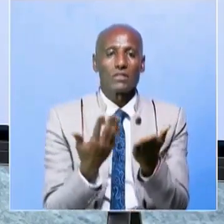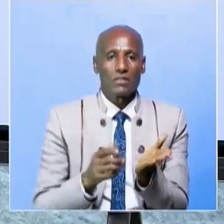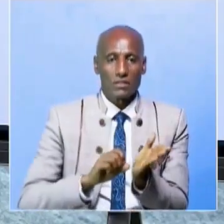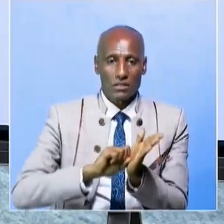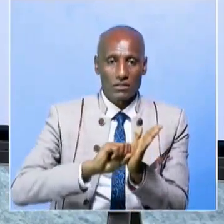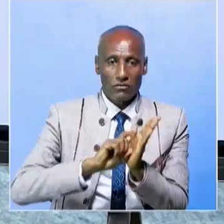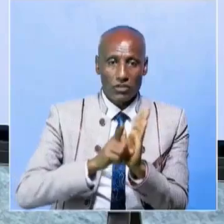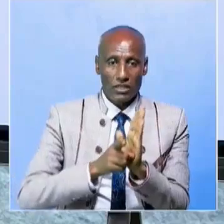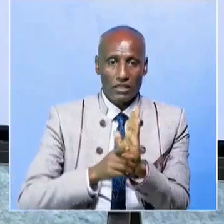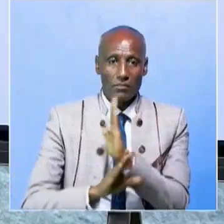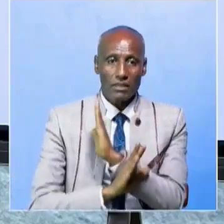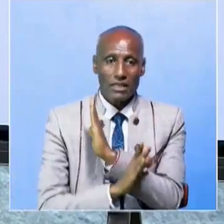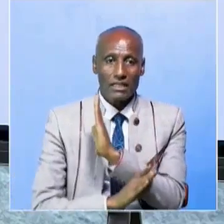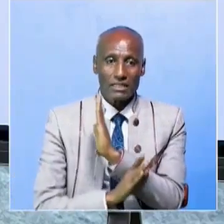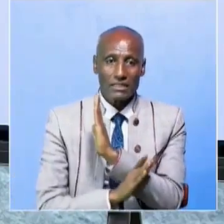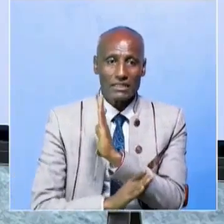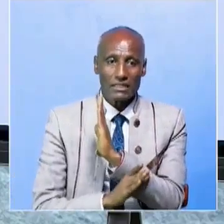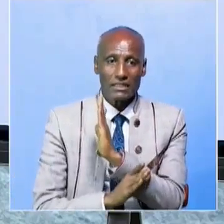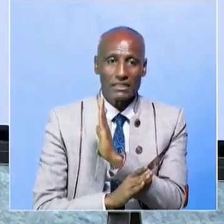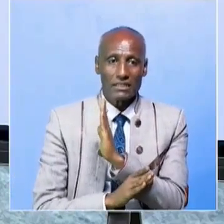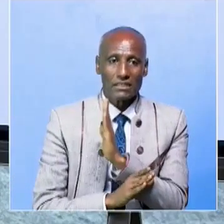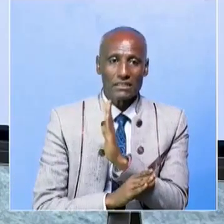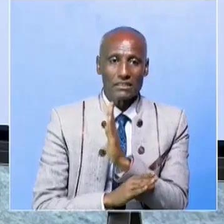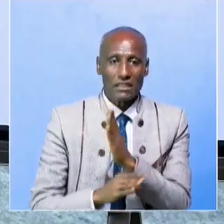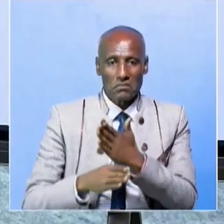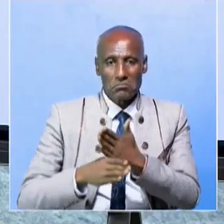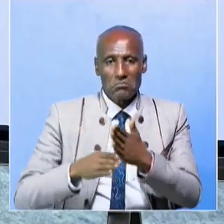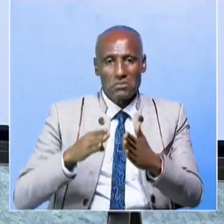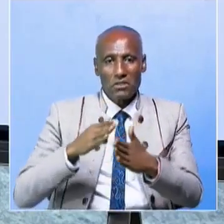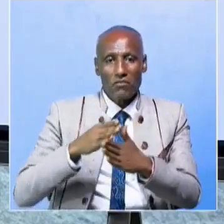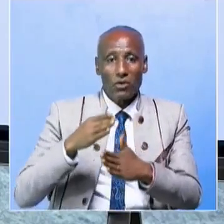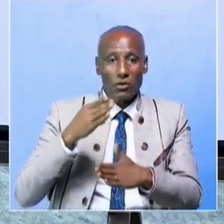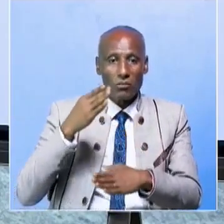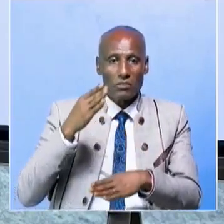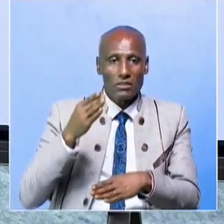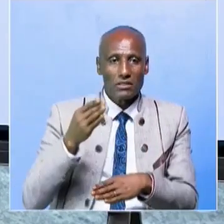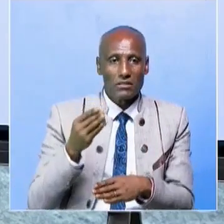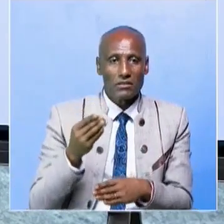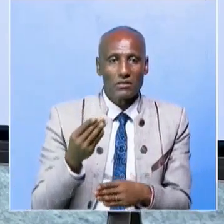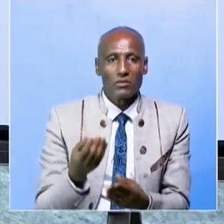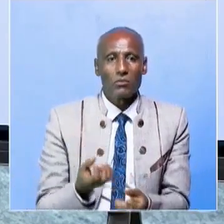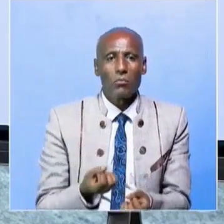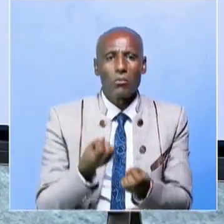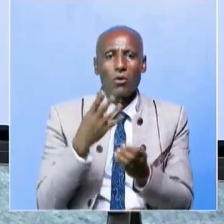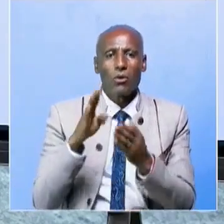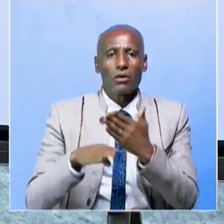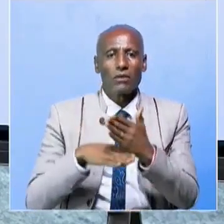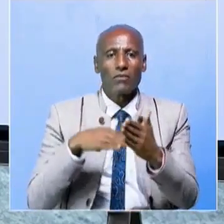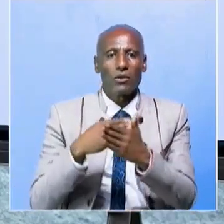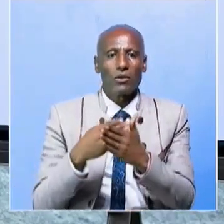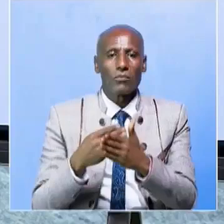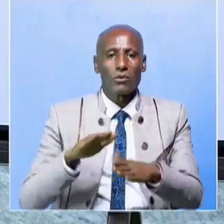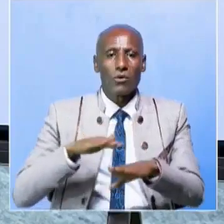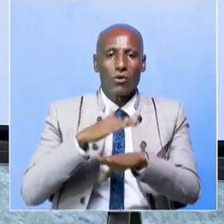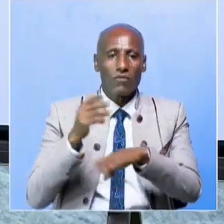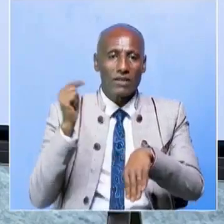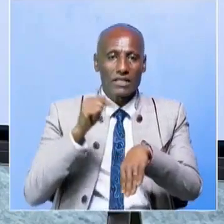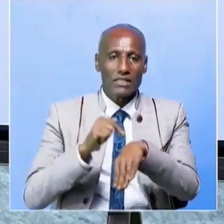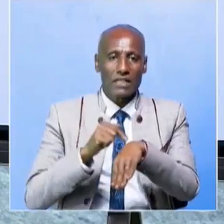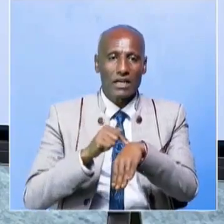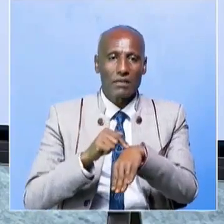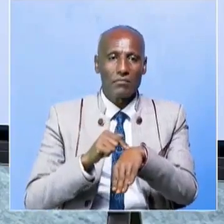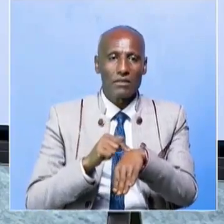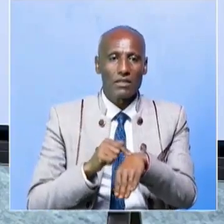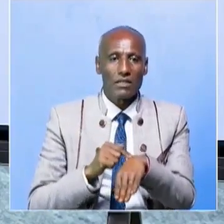example, a country that was not that developed becomes more developed over time, especially when they are